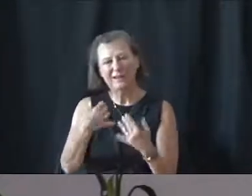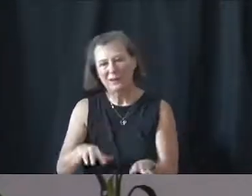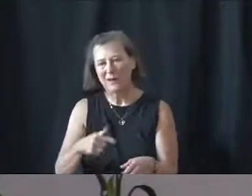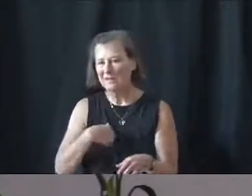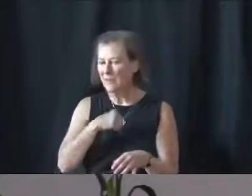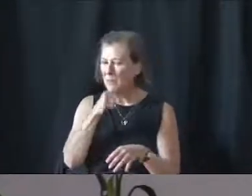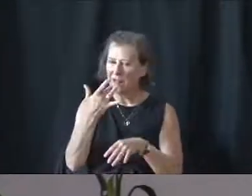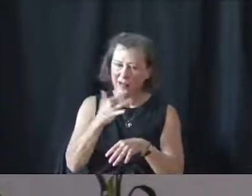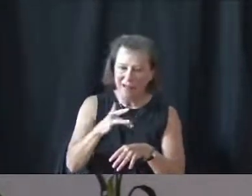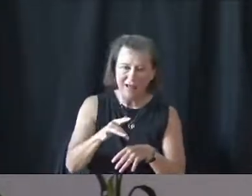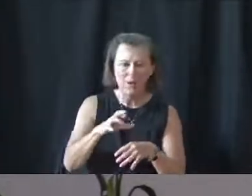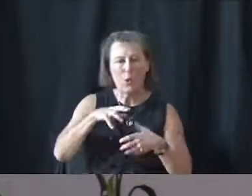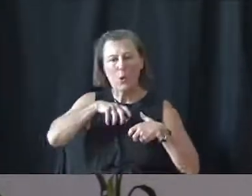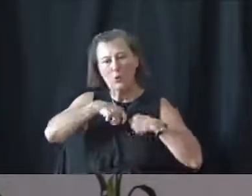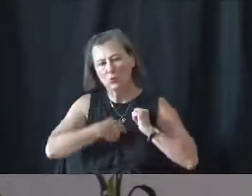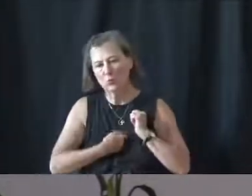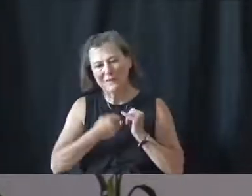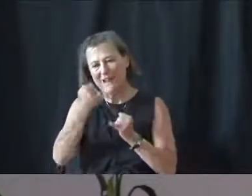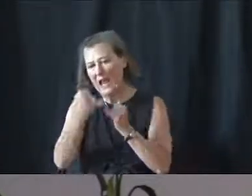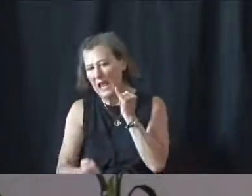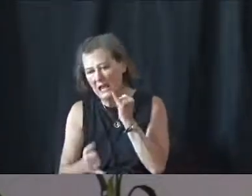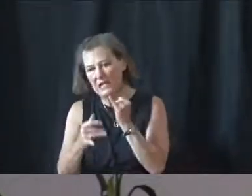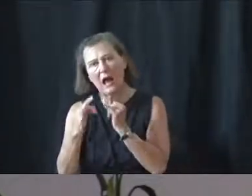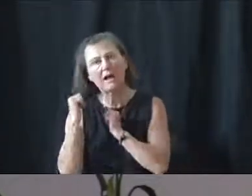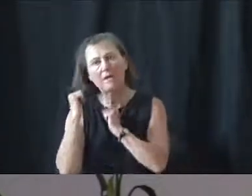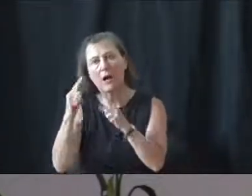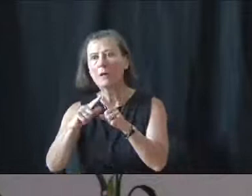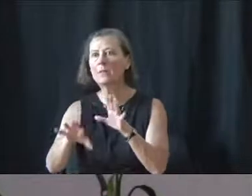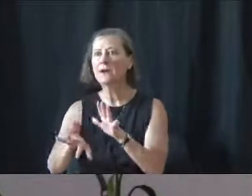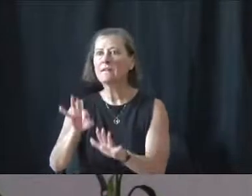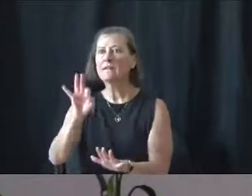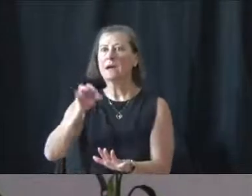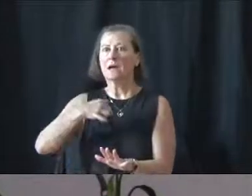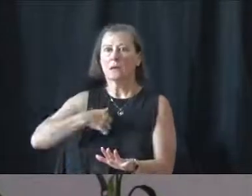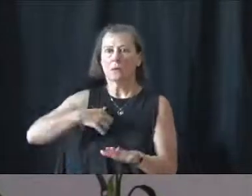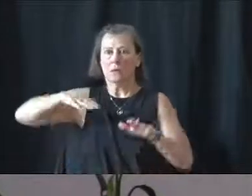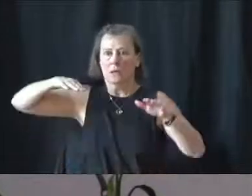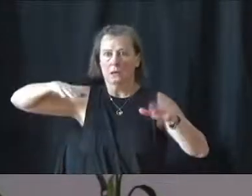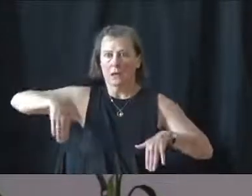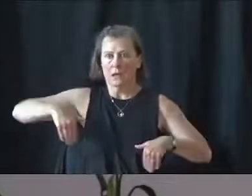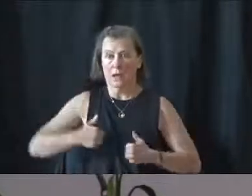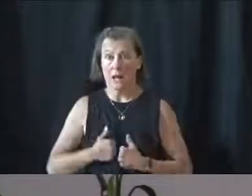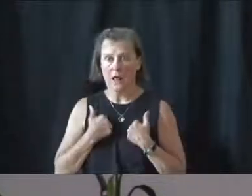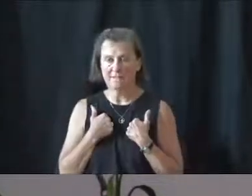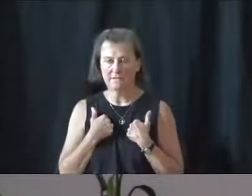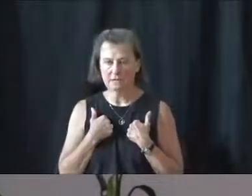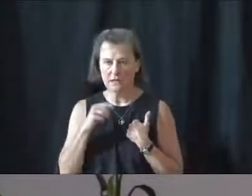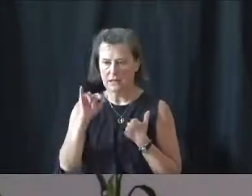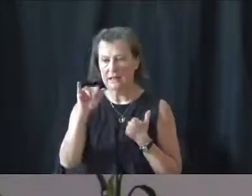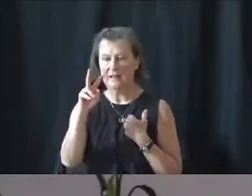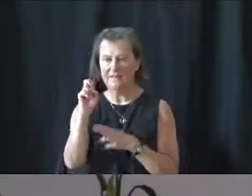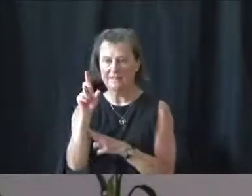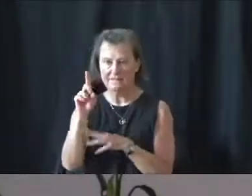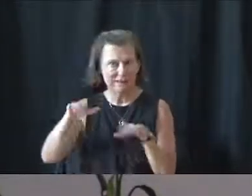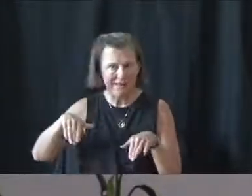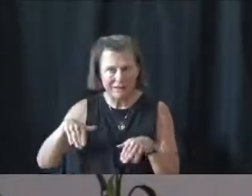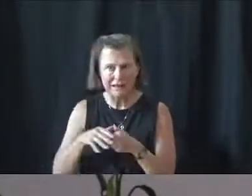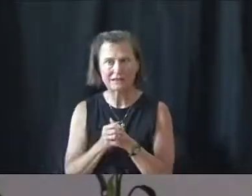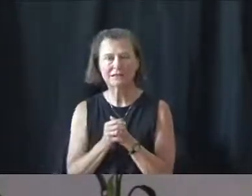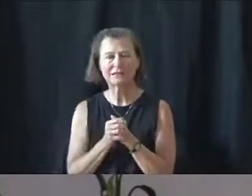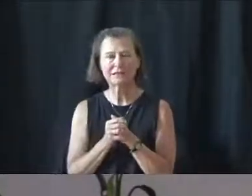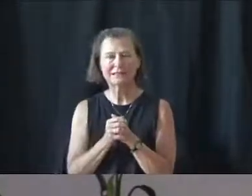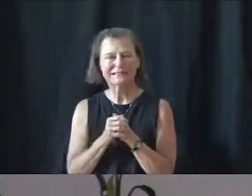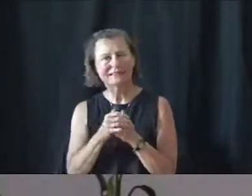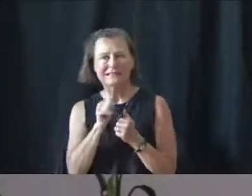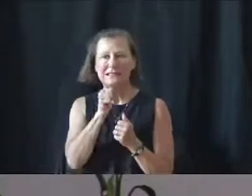end of it all, but discovering that we have not lived. That is, not really